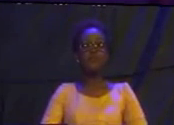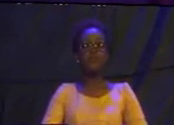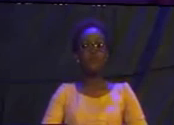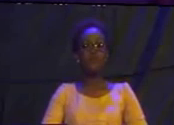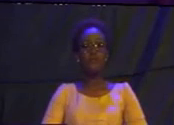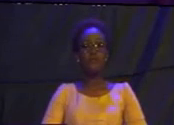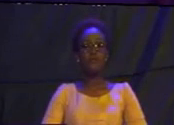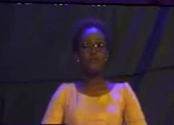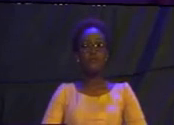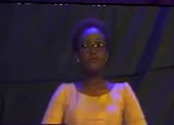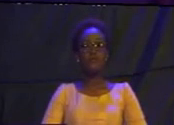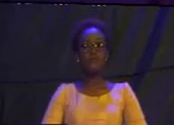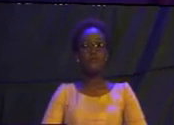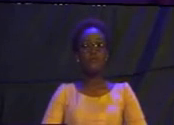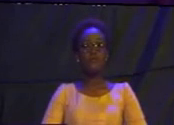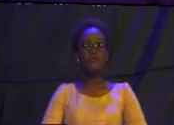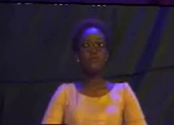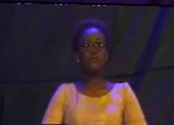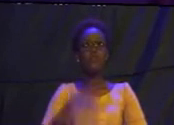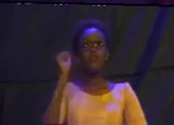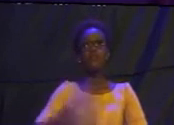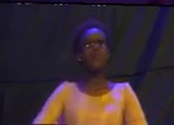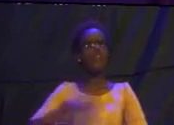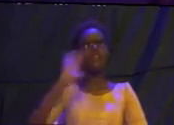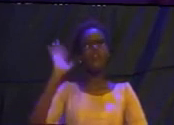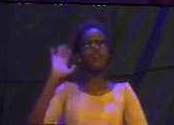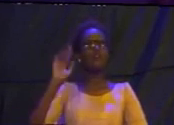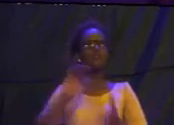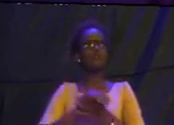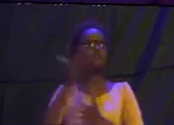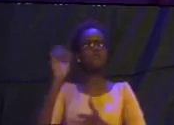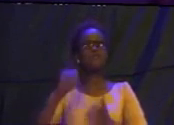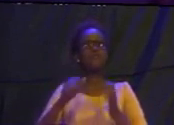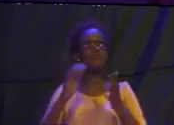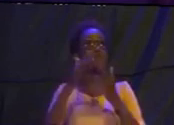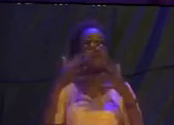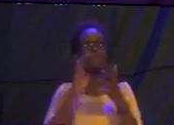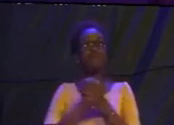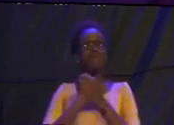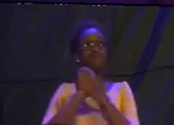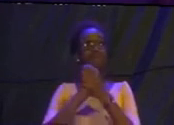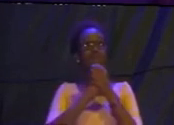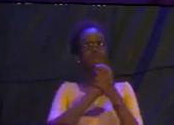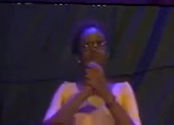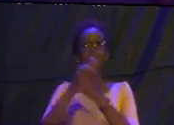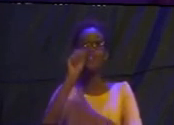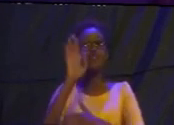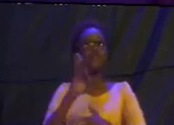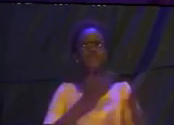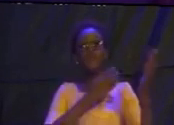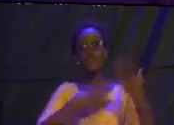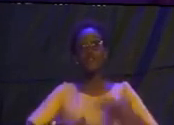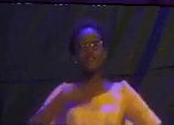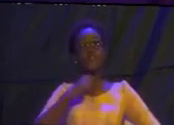could raise your hand that we may acknowledge your presence. Zamura ukuboko kwa wahuri. If you came from a country we didn't mention, please lift up your hand that we